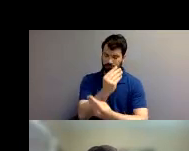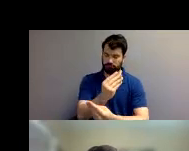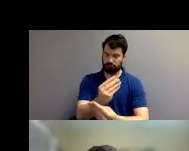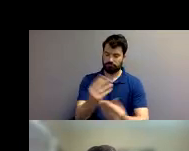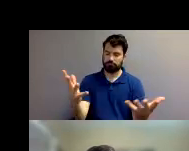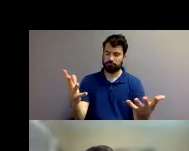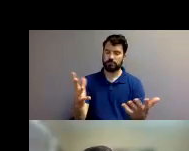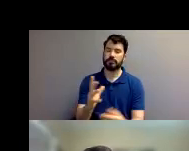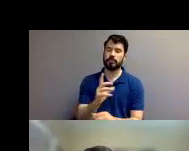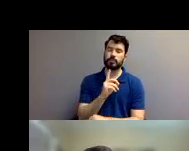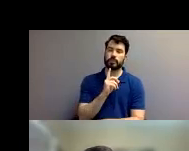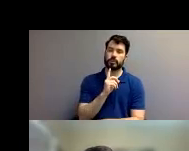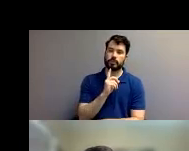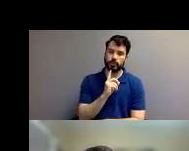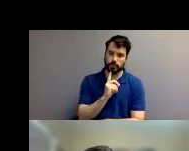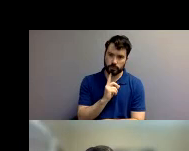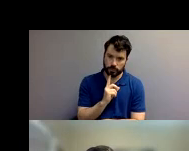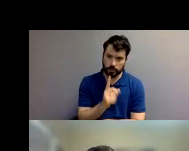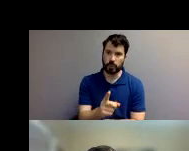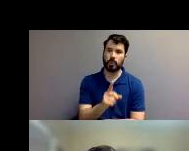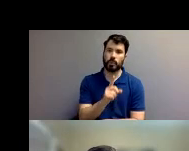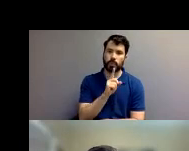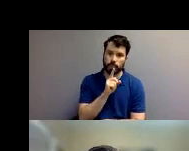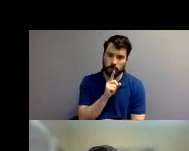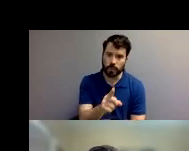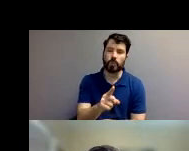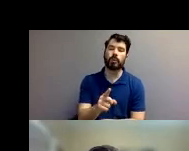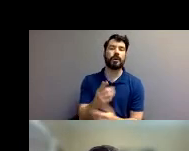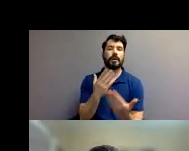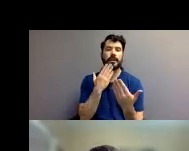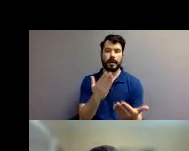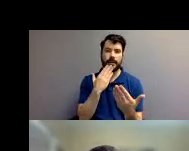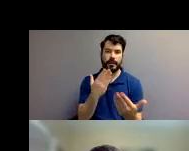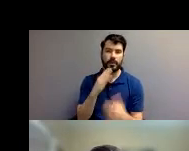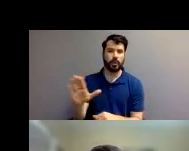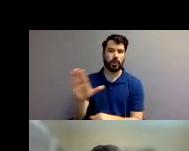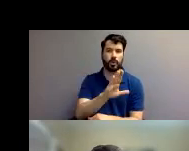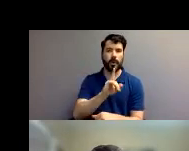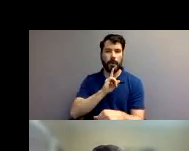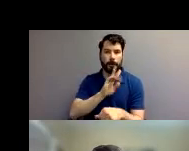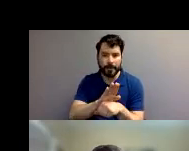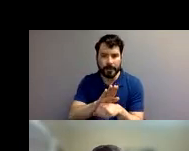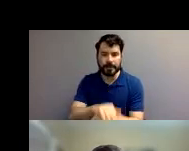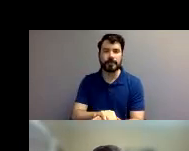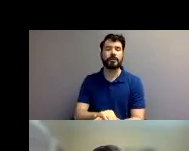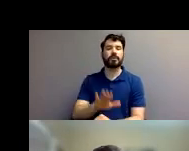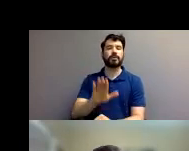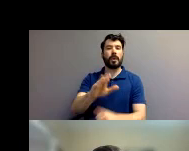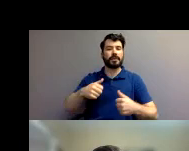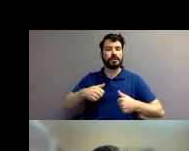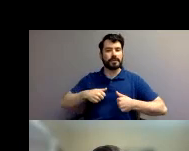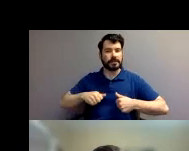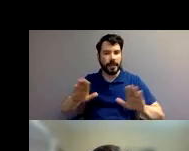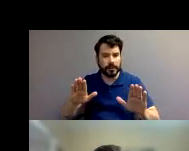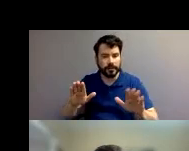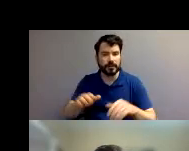sincere gratitude to you for all that you've done, the dedication that you've done, the sacrifices you've made,